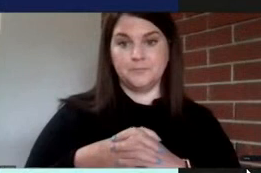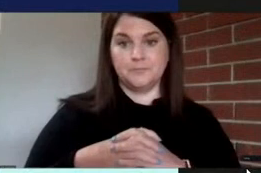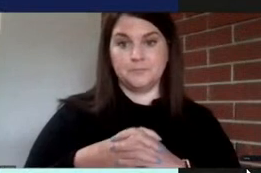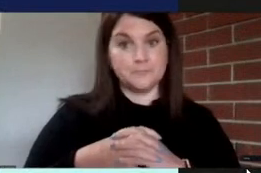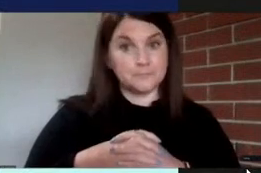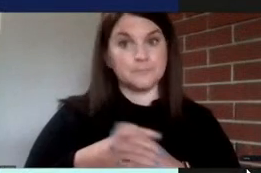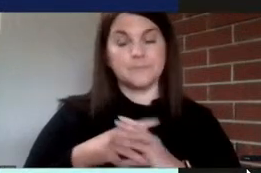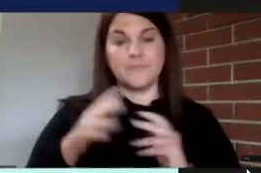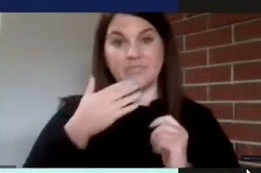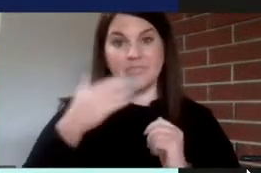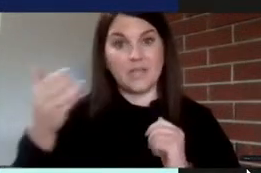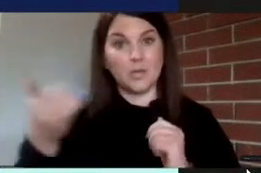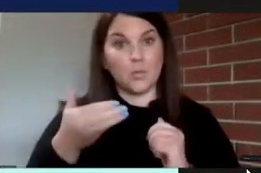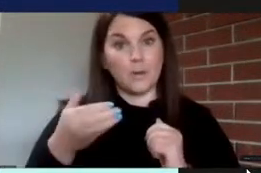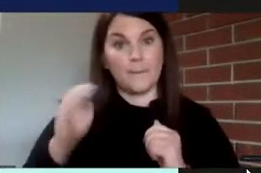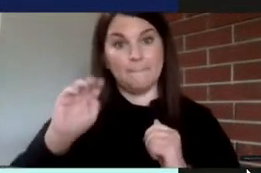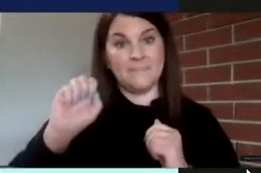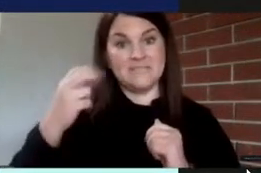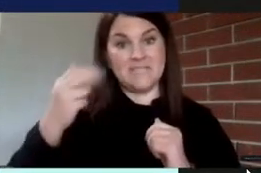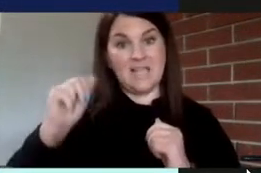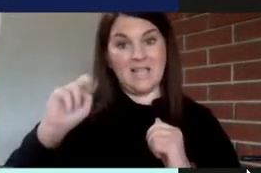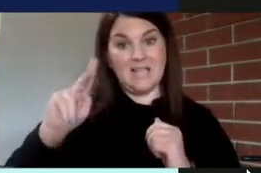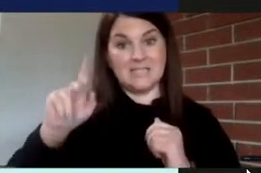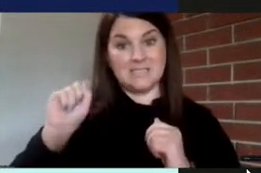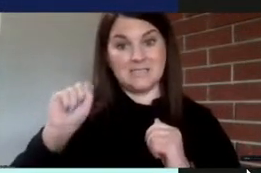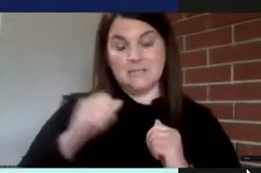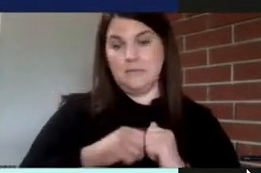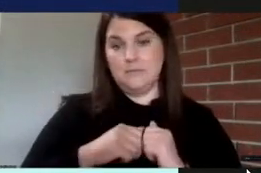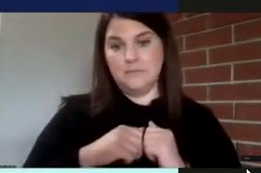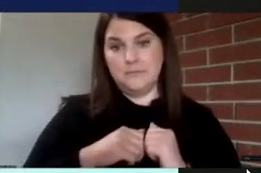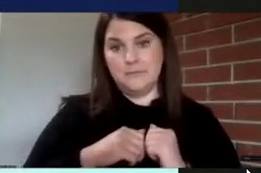welcome. Ms. Hanks.